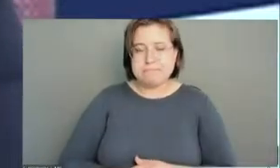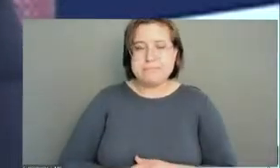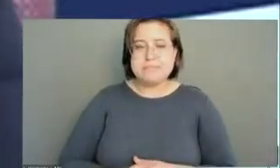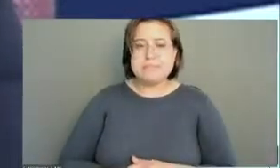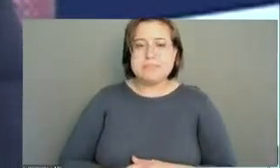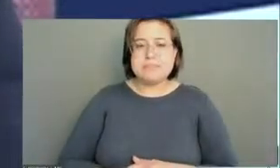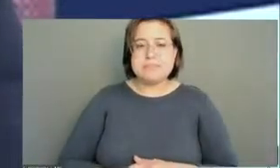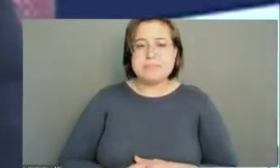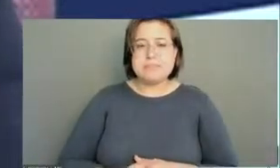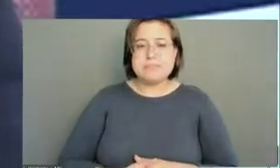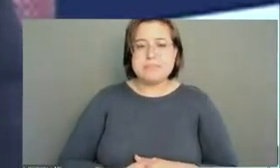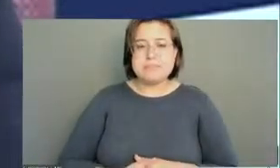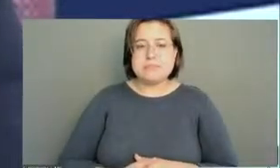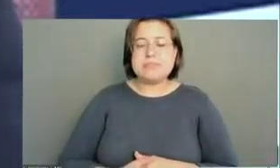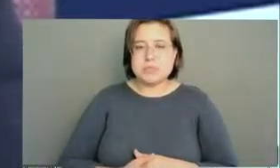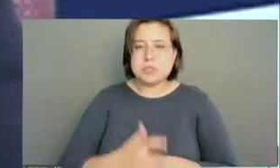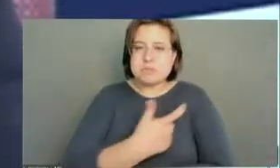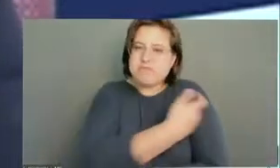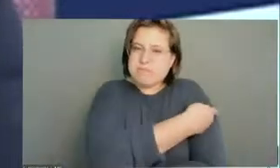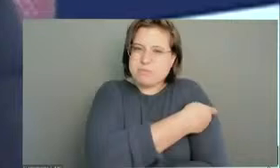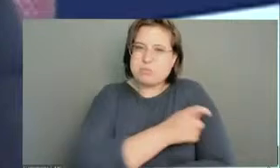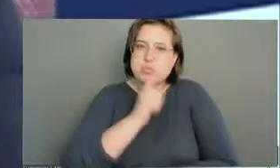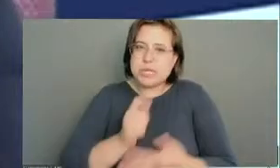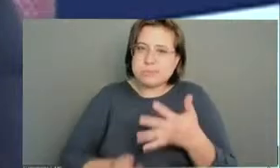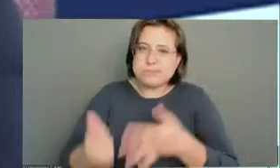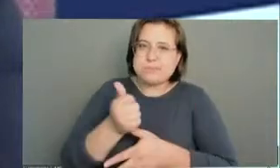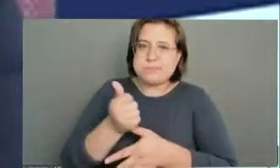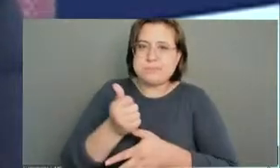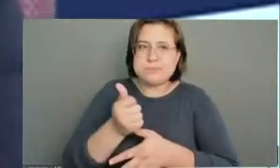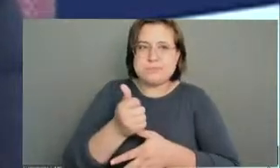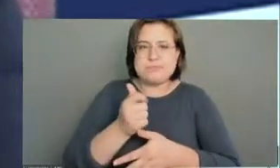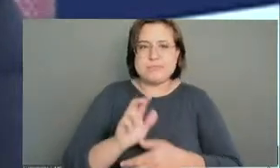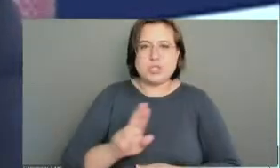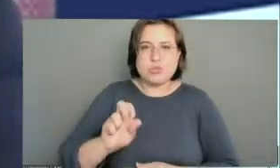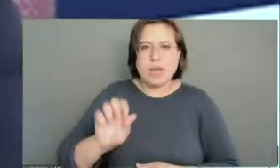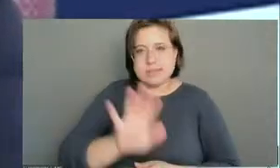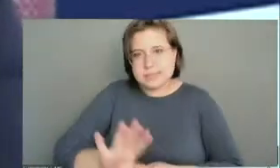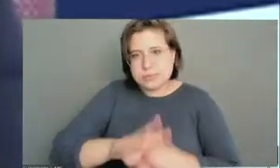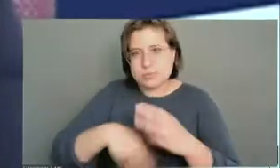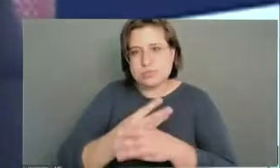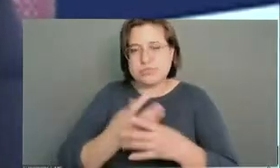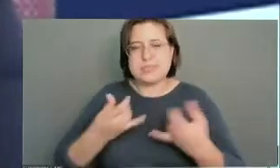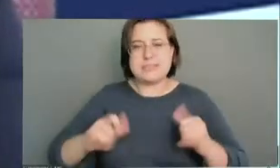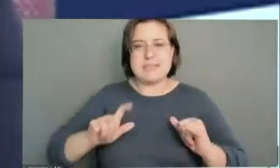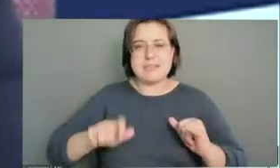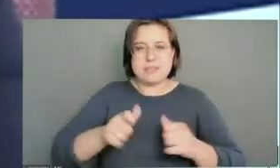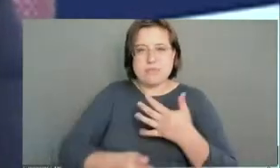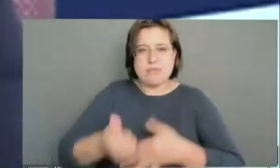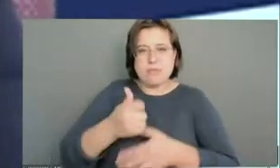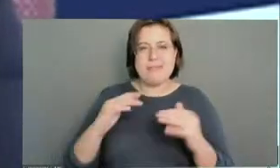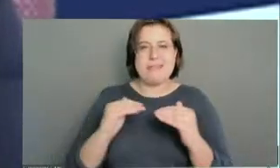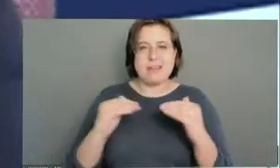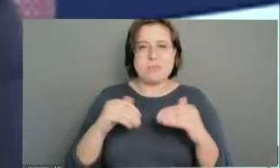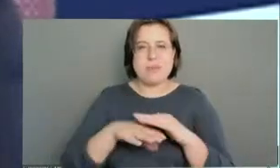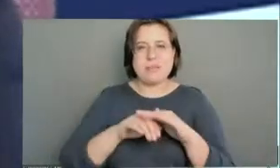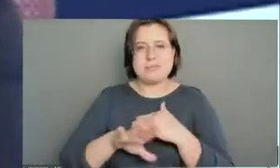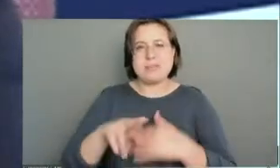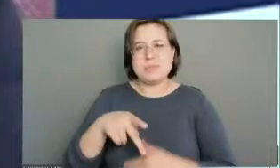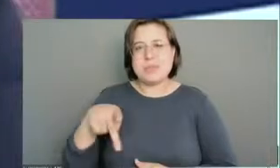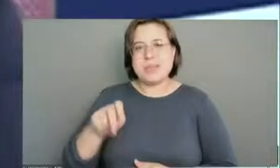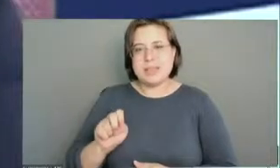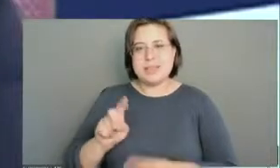remains top of mind in the country and all around the globe, we must still prioritize equitable access to PPE, testing,